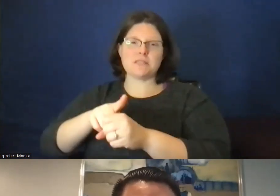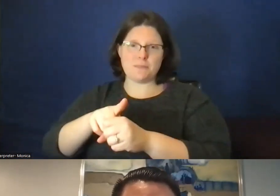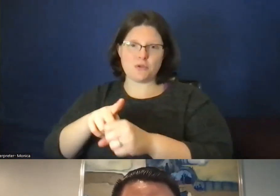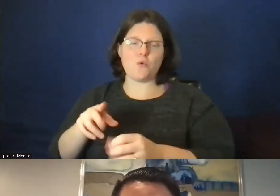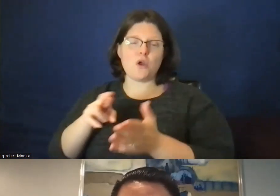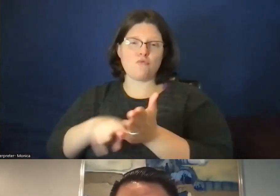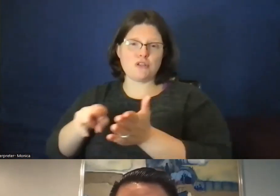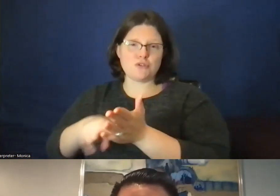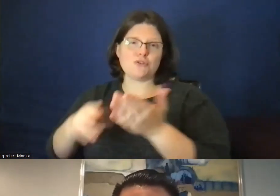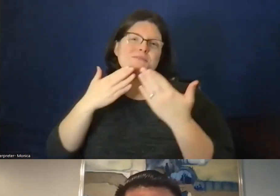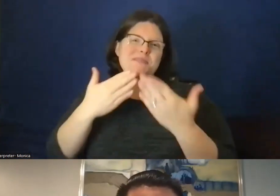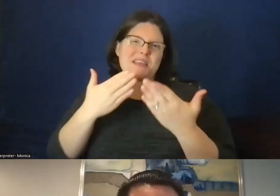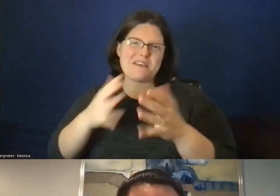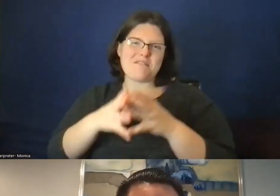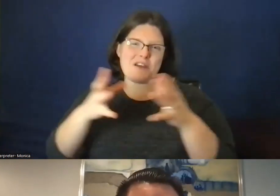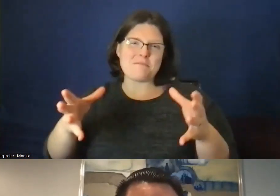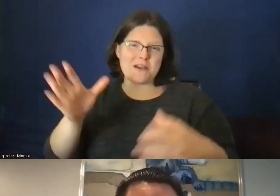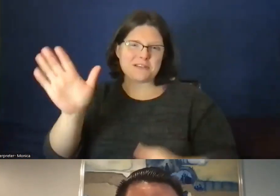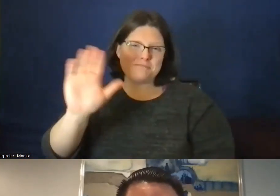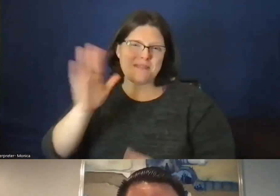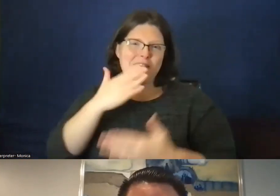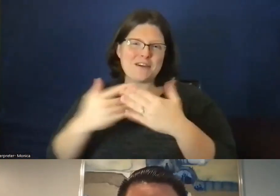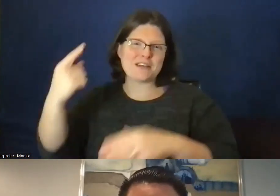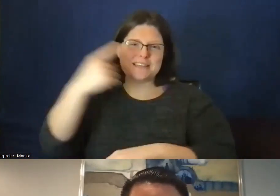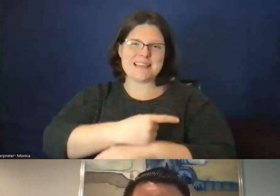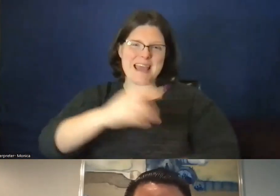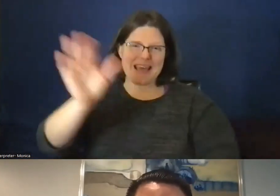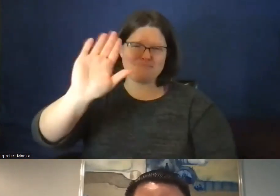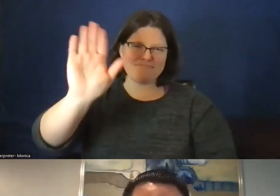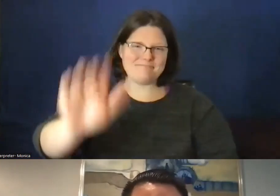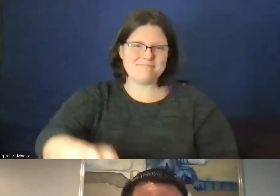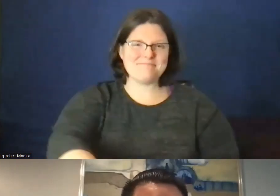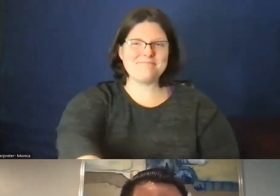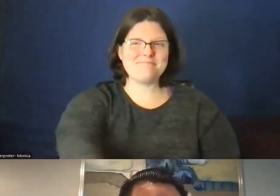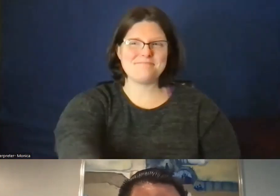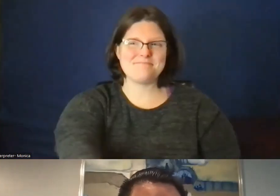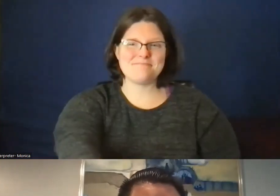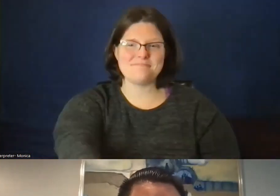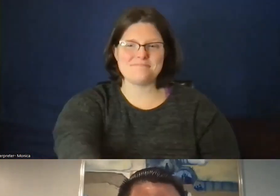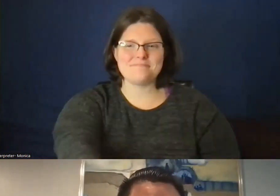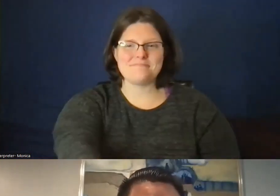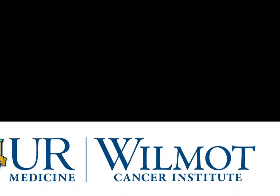research. Thank you very much. Thank you. Have a great day. Bye.